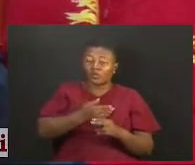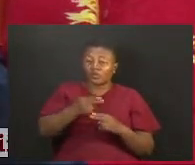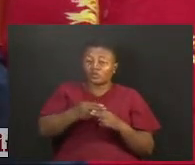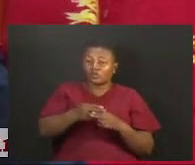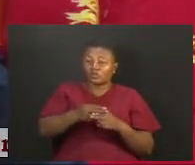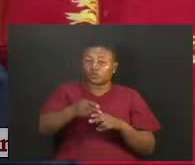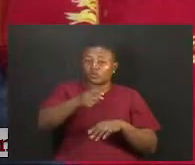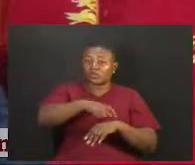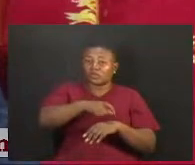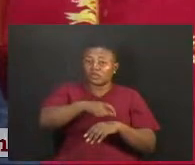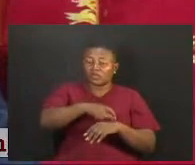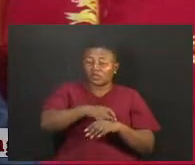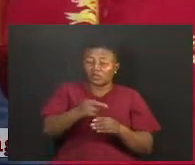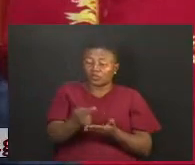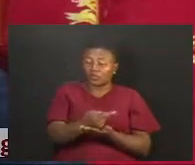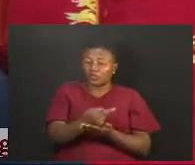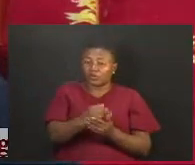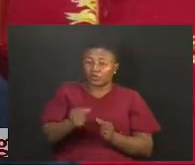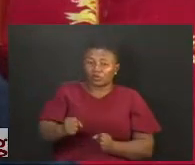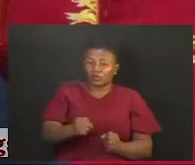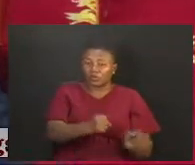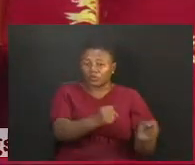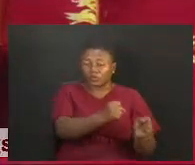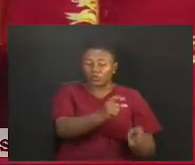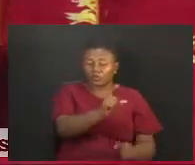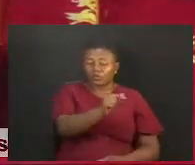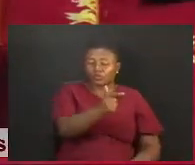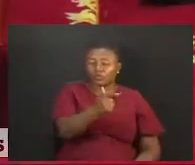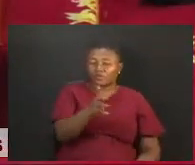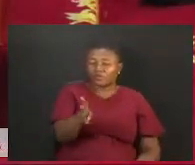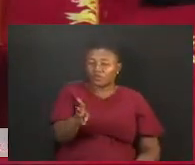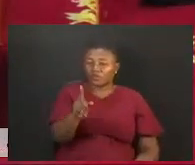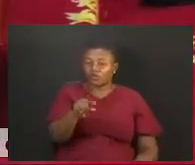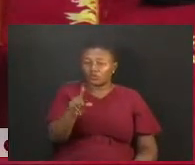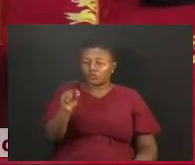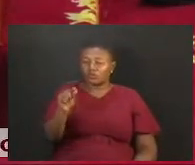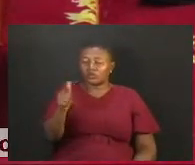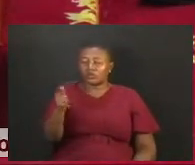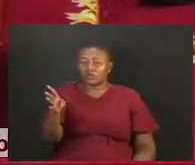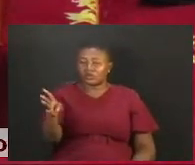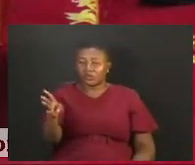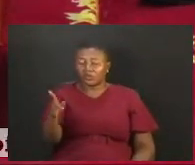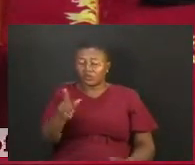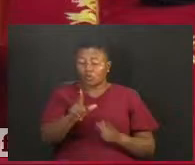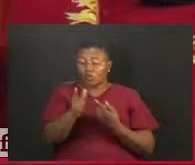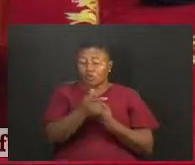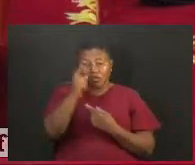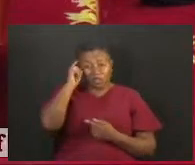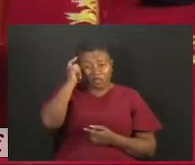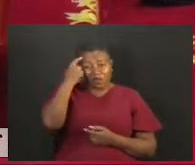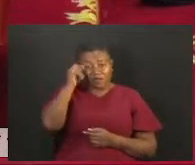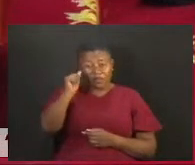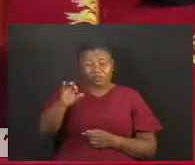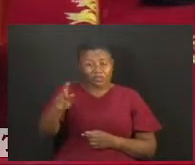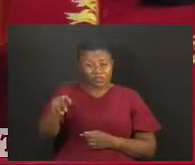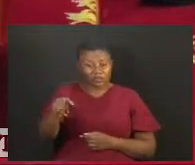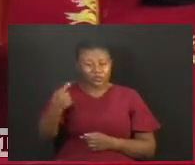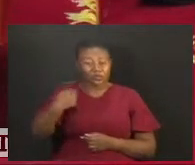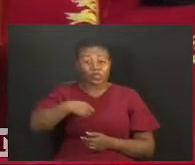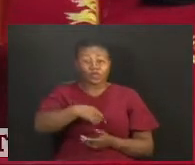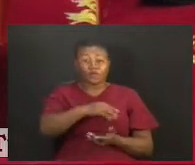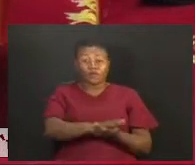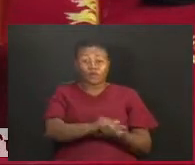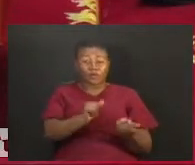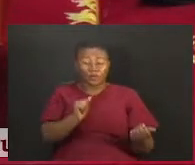revenue strategy, 2024 to 2027, and the Local Government Act. Mr. Speaker, we believe that the